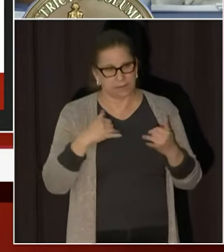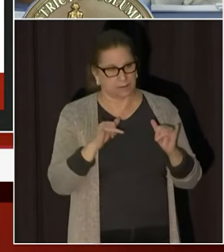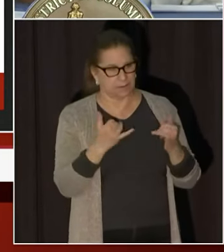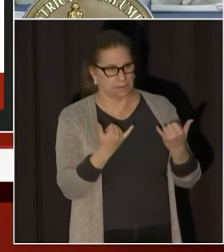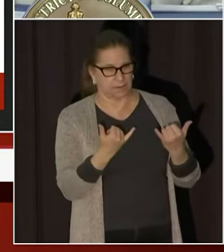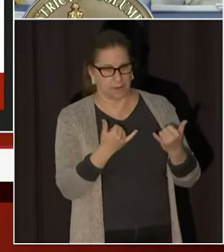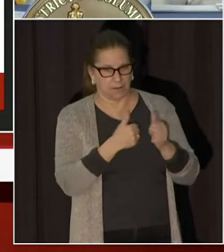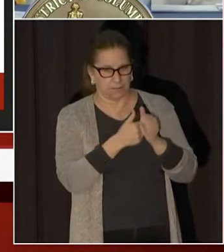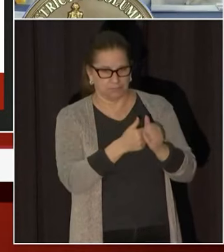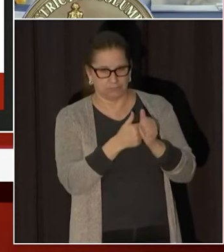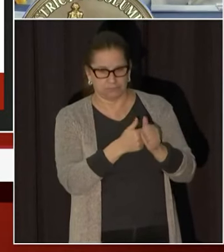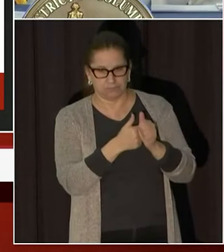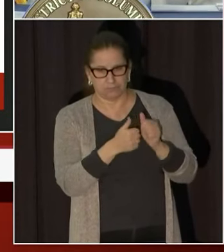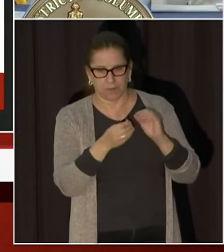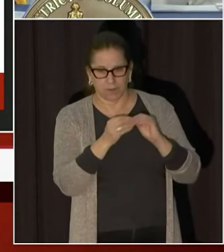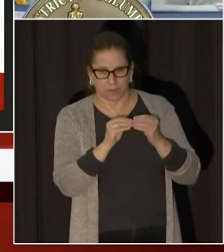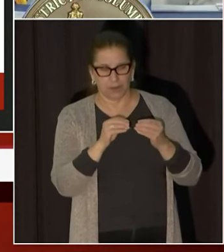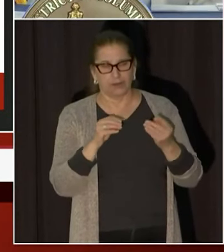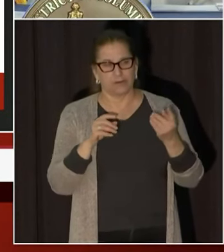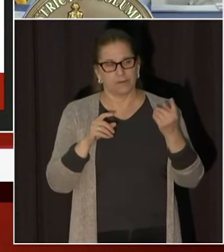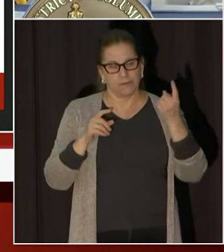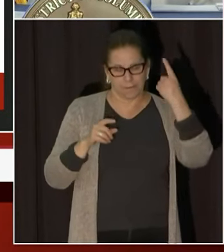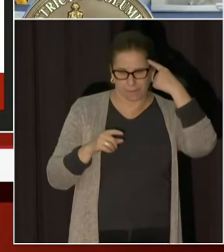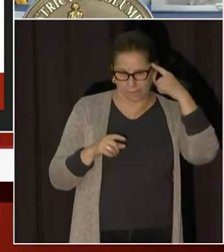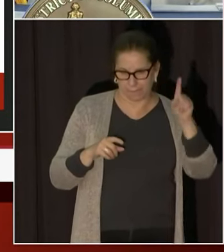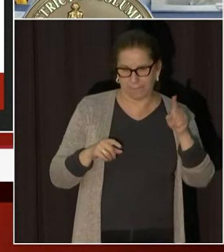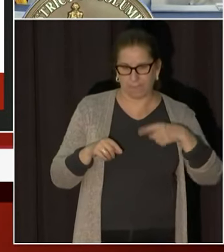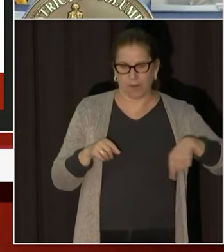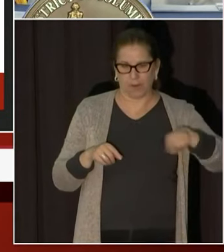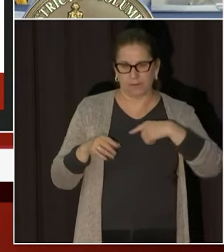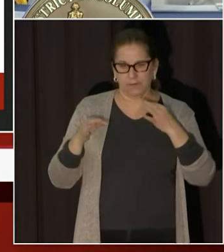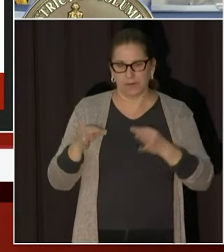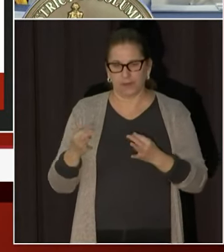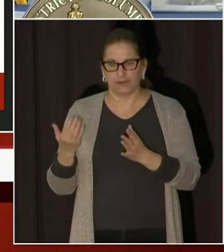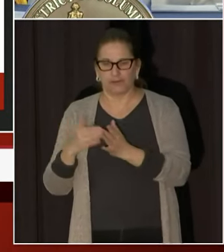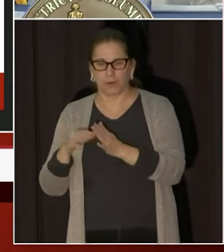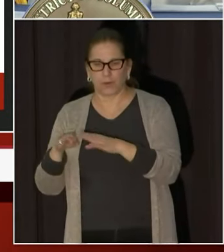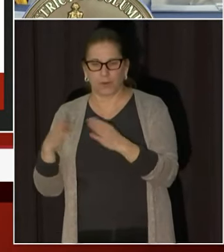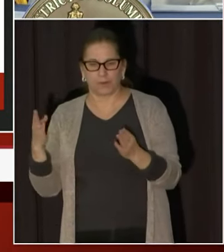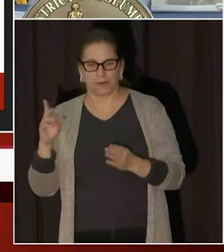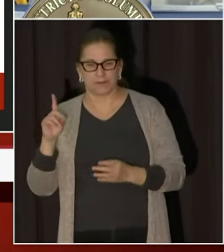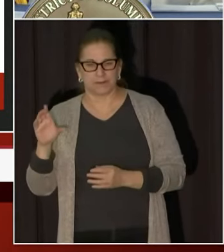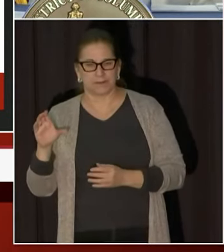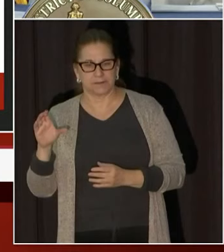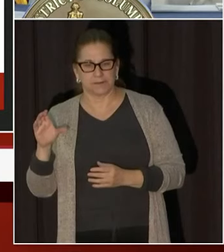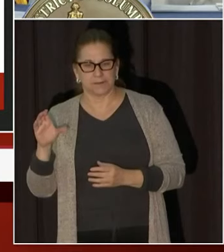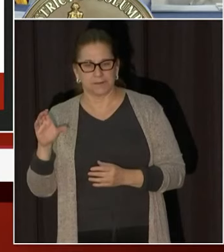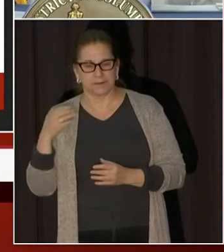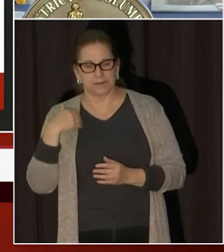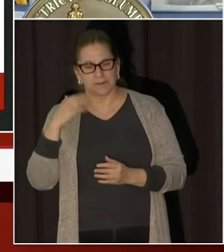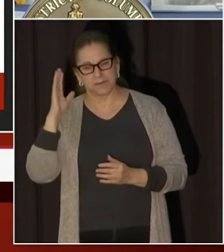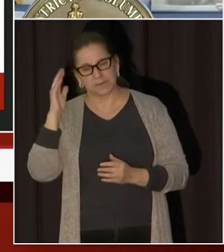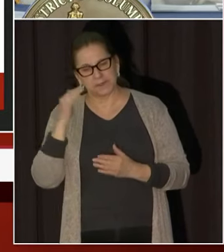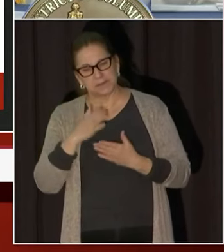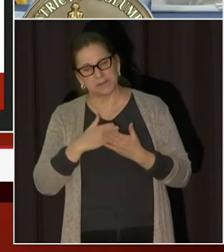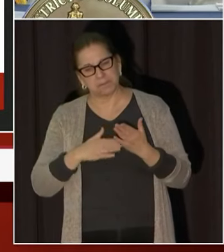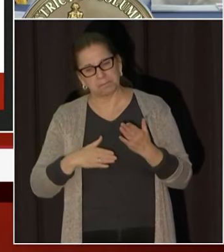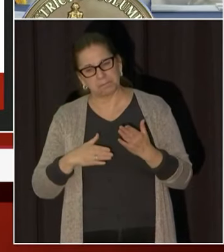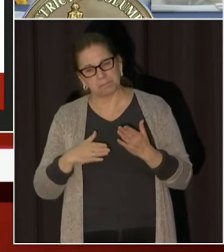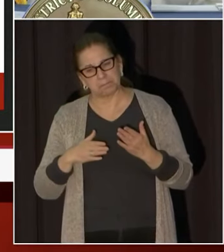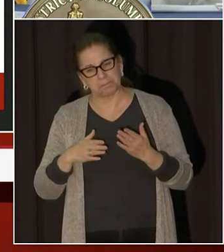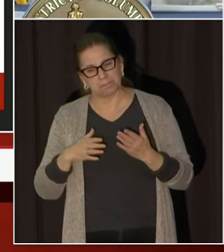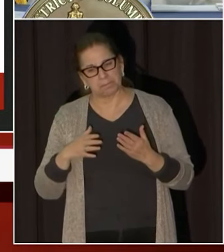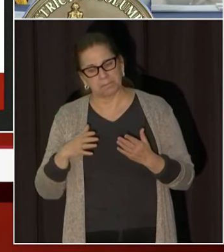any reopening scenario, we would expect some level of more infections